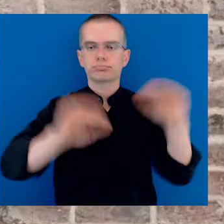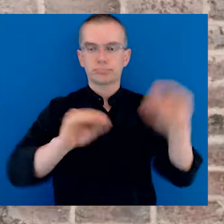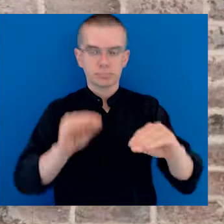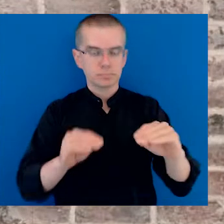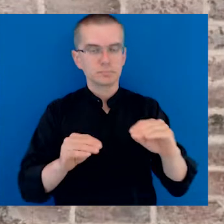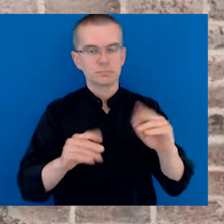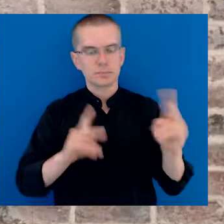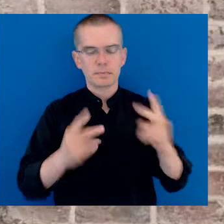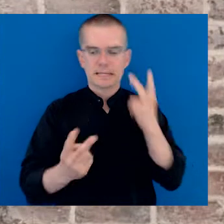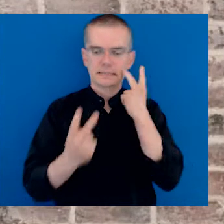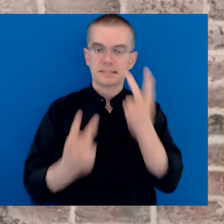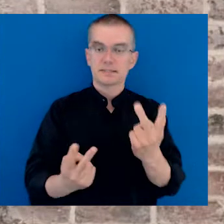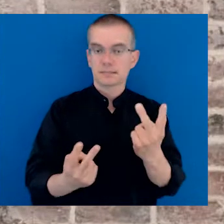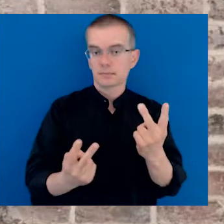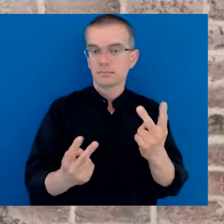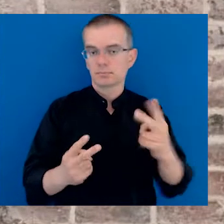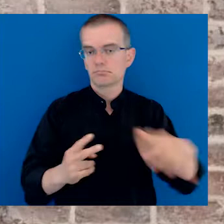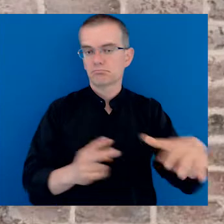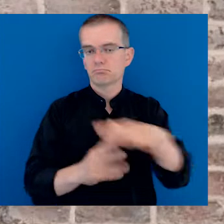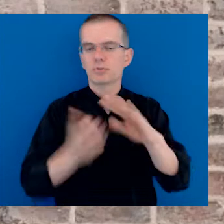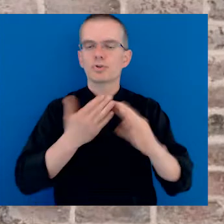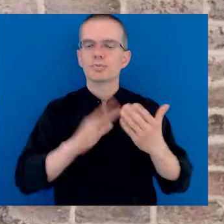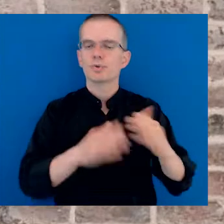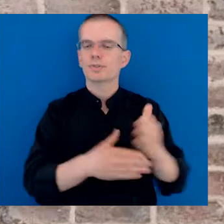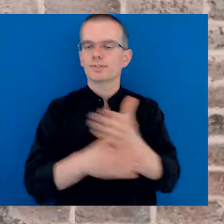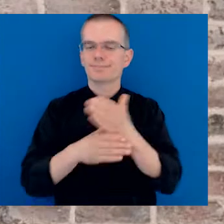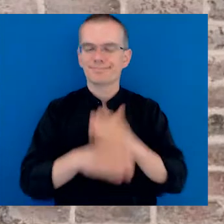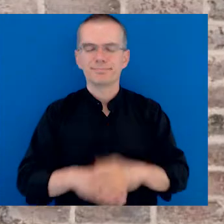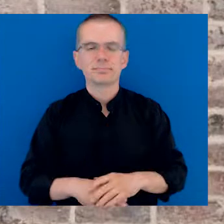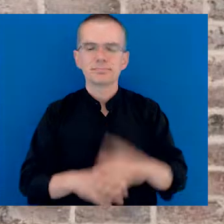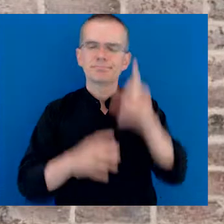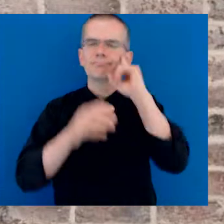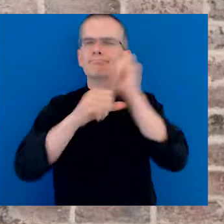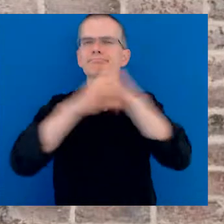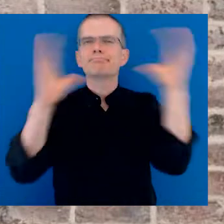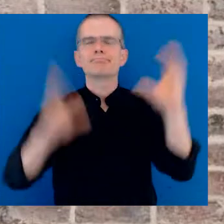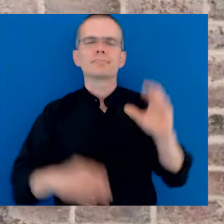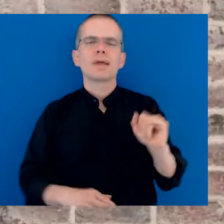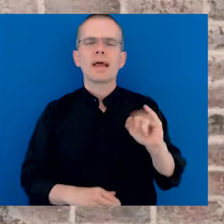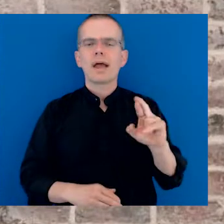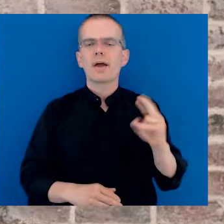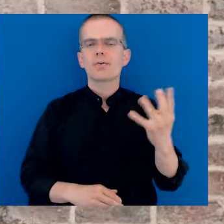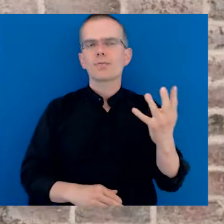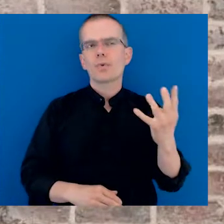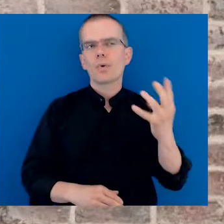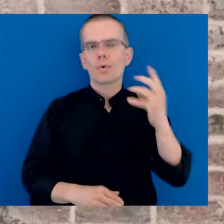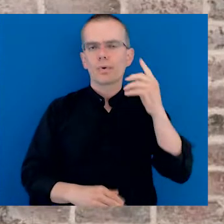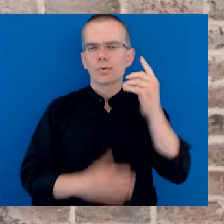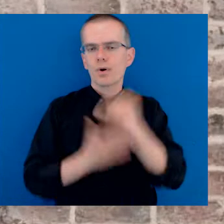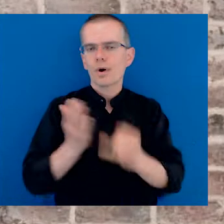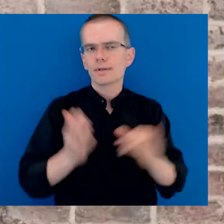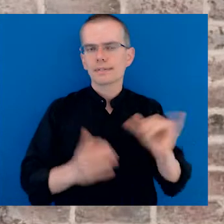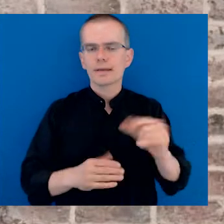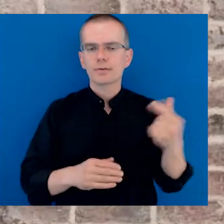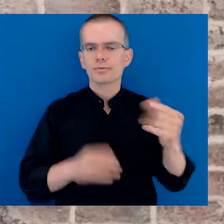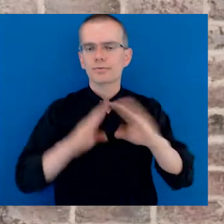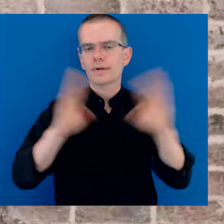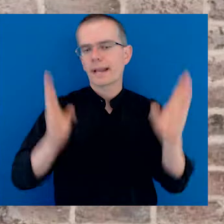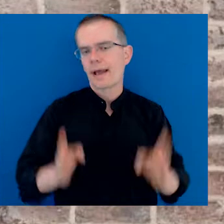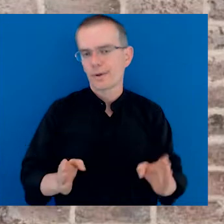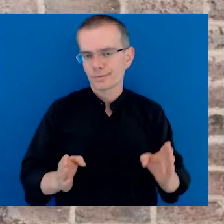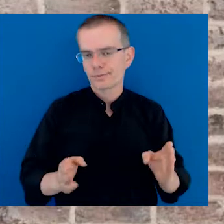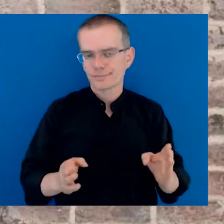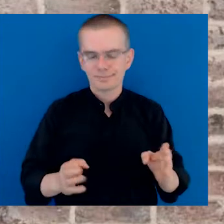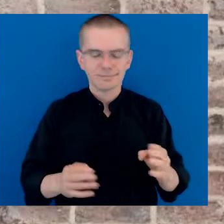creatives' efforts within the community. I just think of Air for Arts as a greenhouse for creative endeavor.